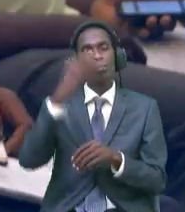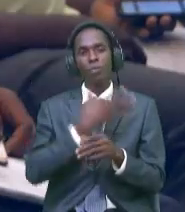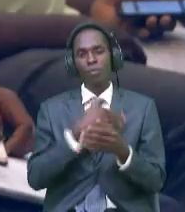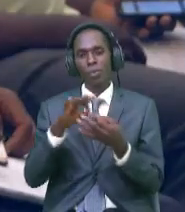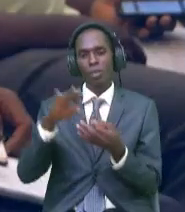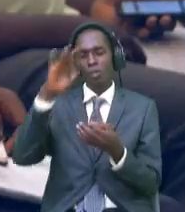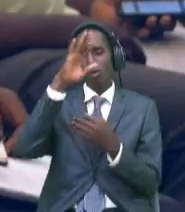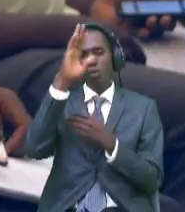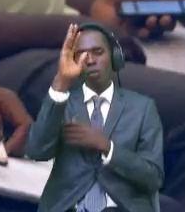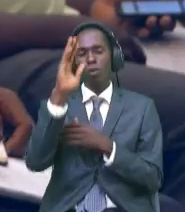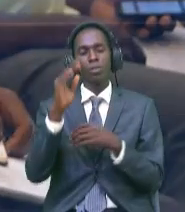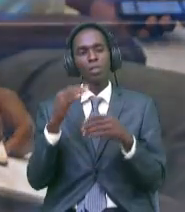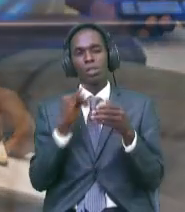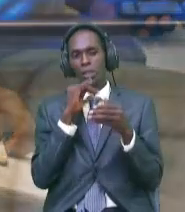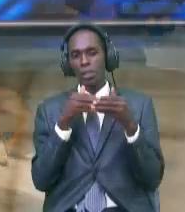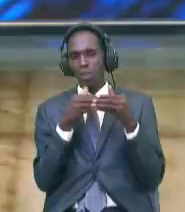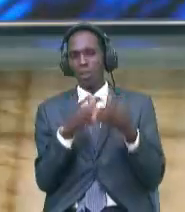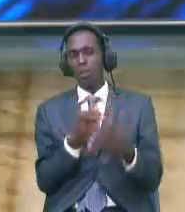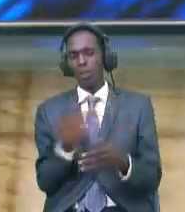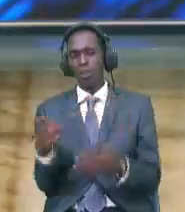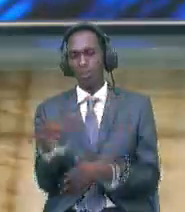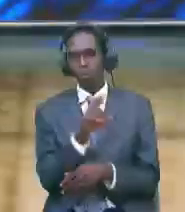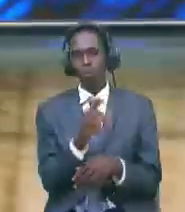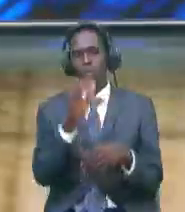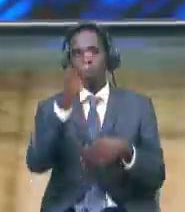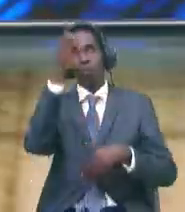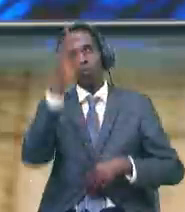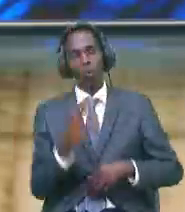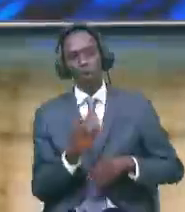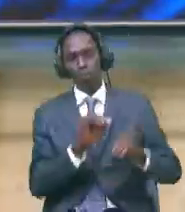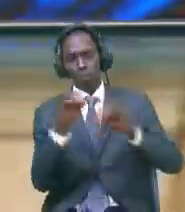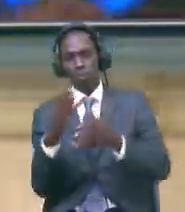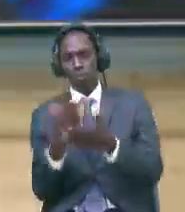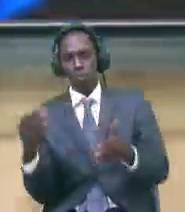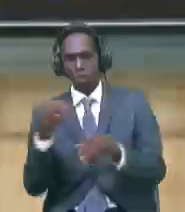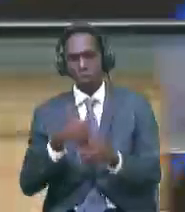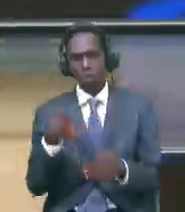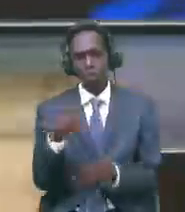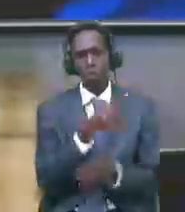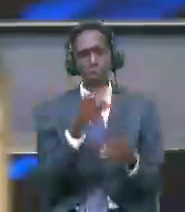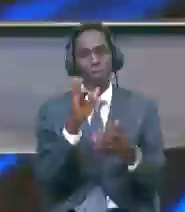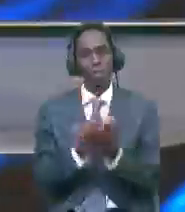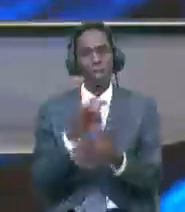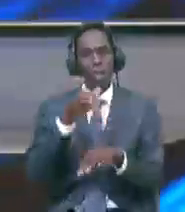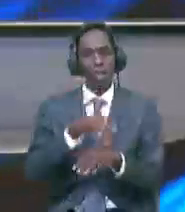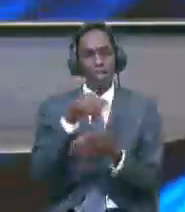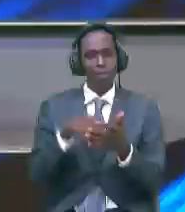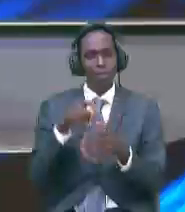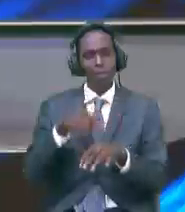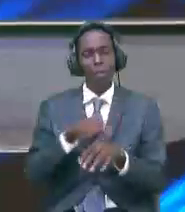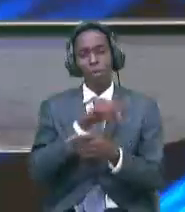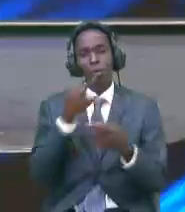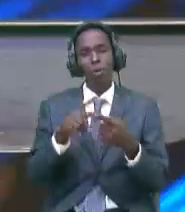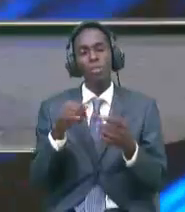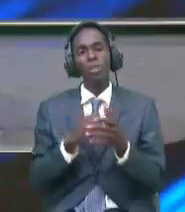the kingdom of God. Is in your hand. God deposited it there so that at this time, when it is needed for